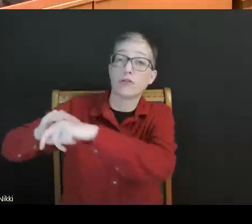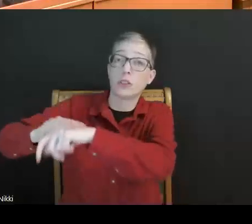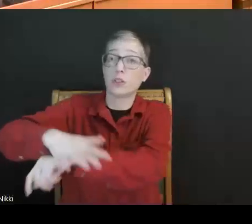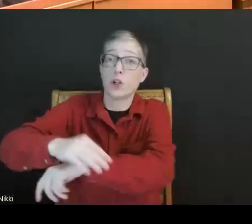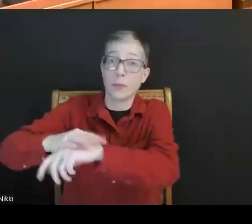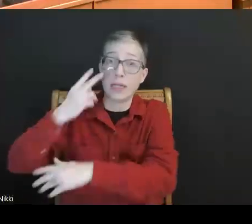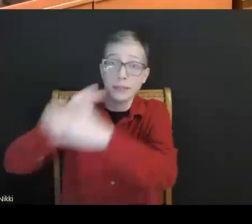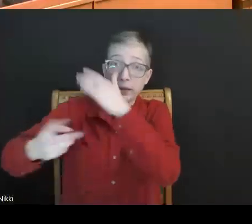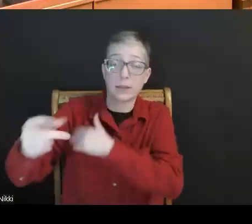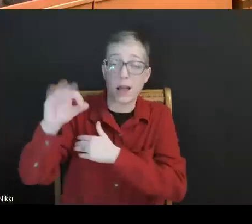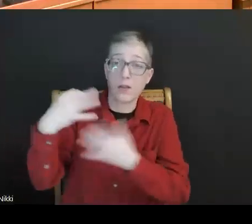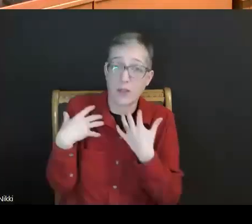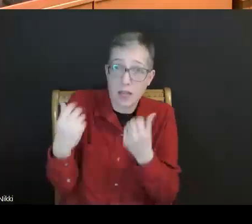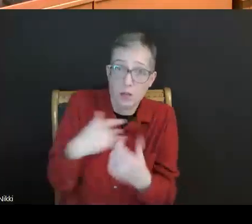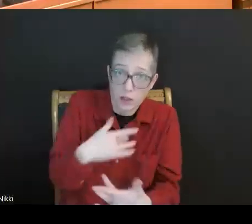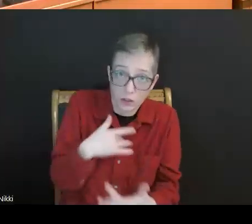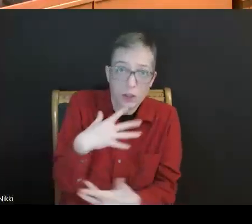these being addressed?